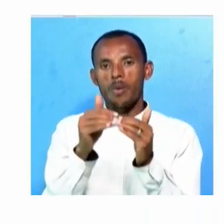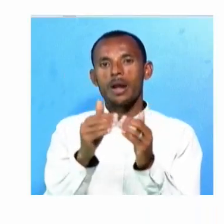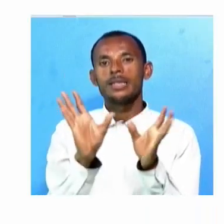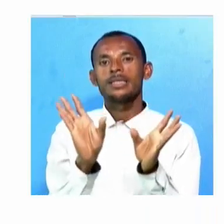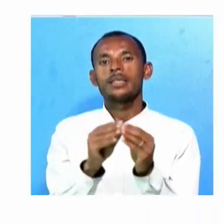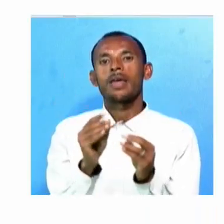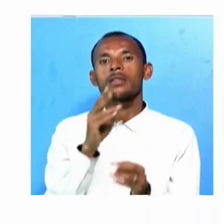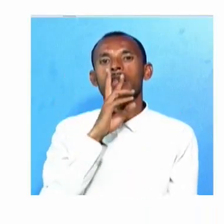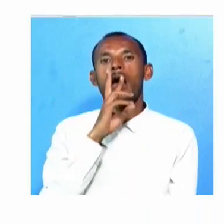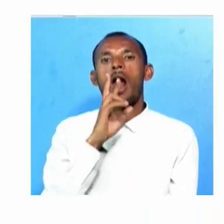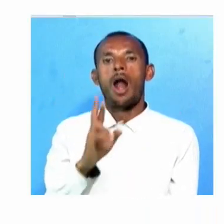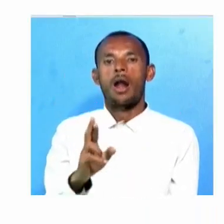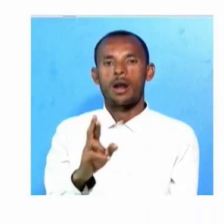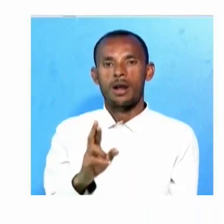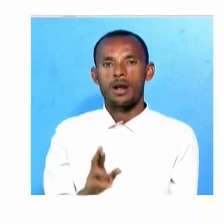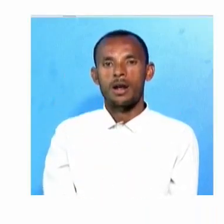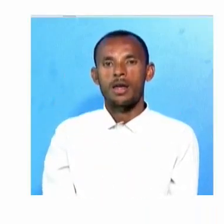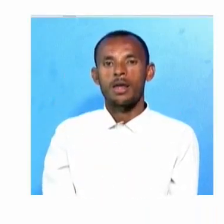are